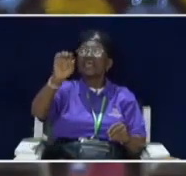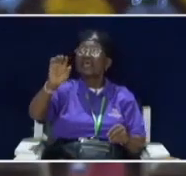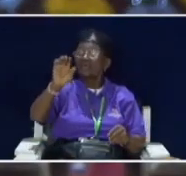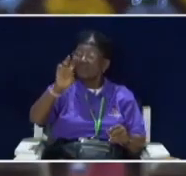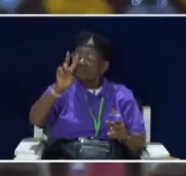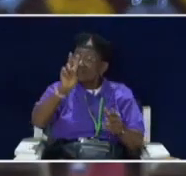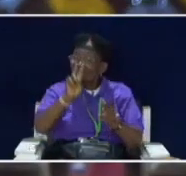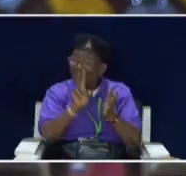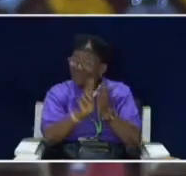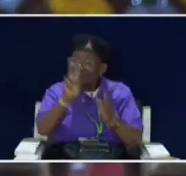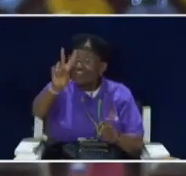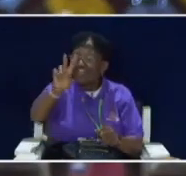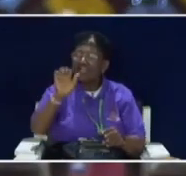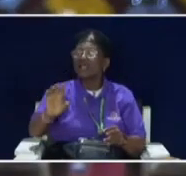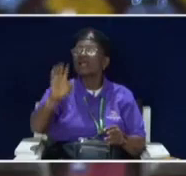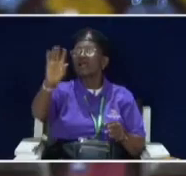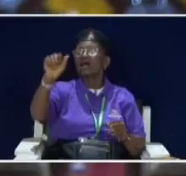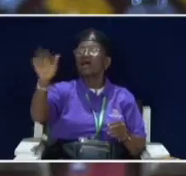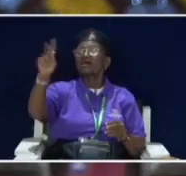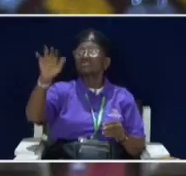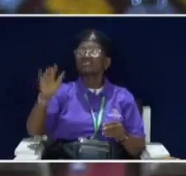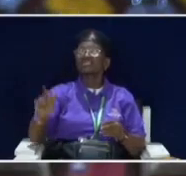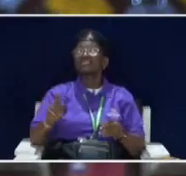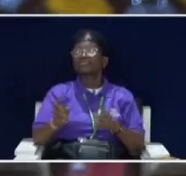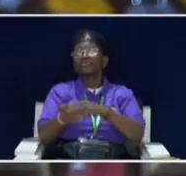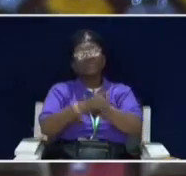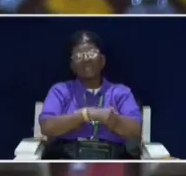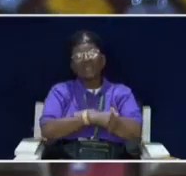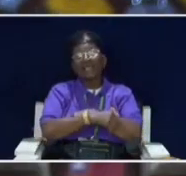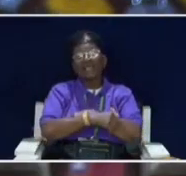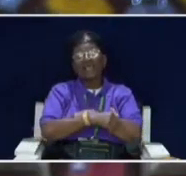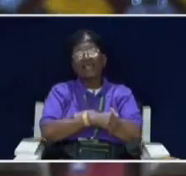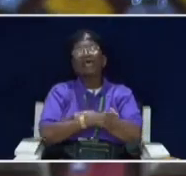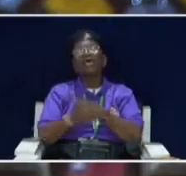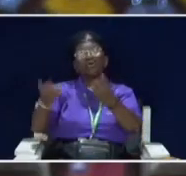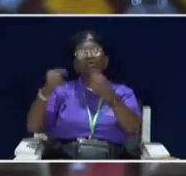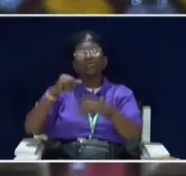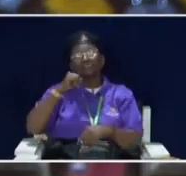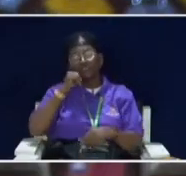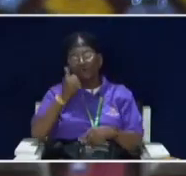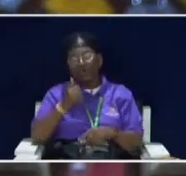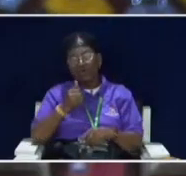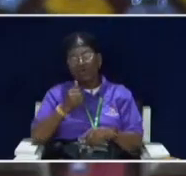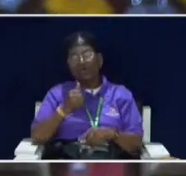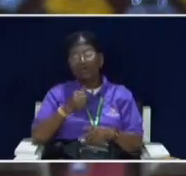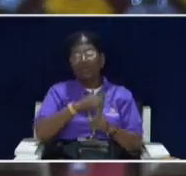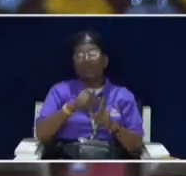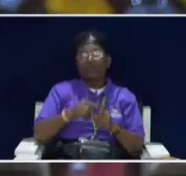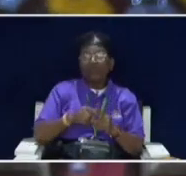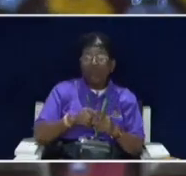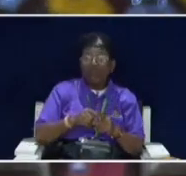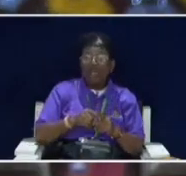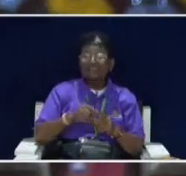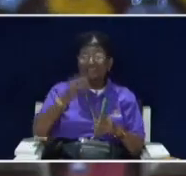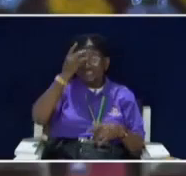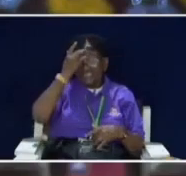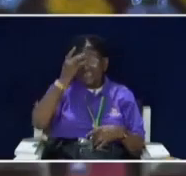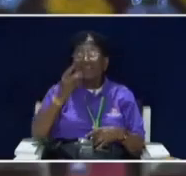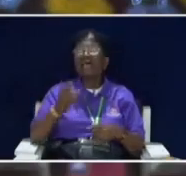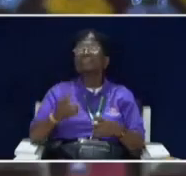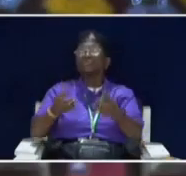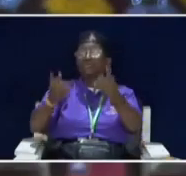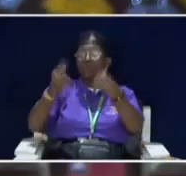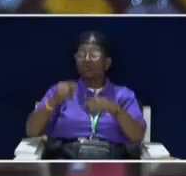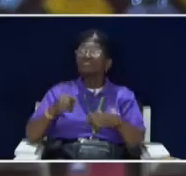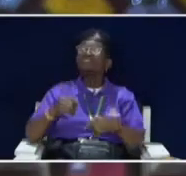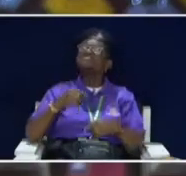me? When failure comes knocking, you would say exactly the same thing. No vacancy today, come